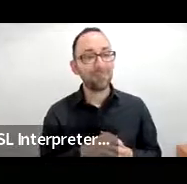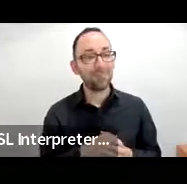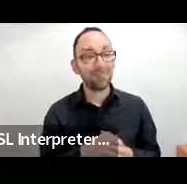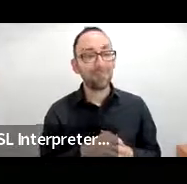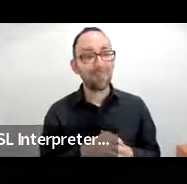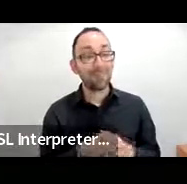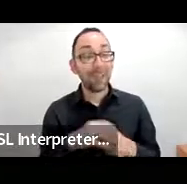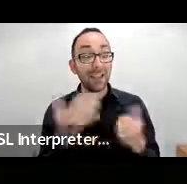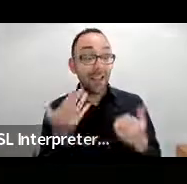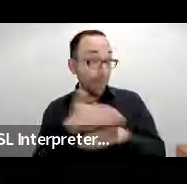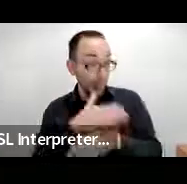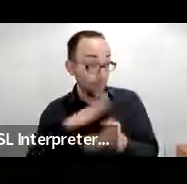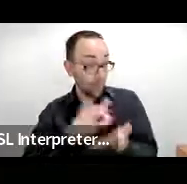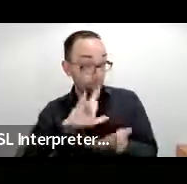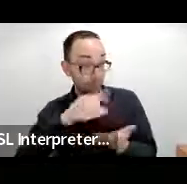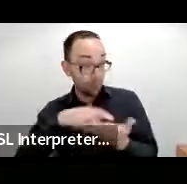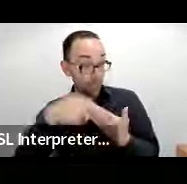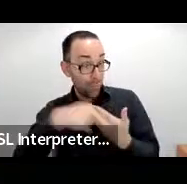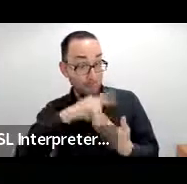Don't know what they all are yet, but yes.